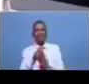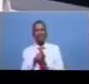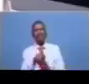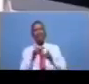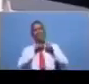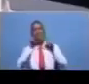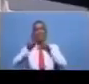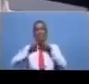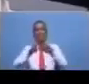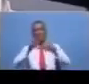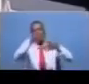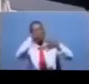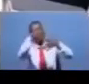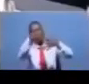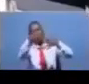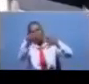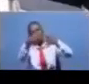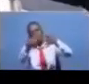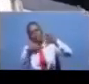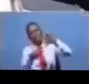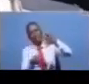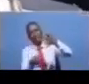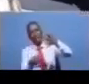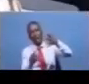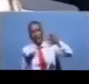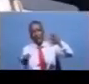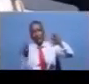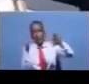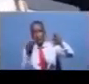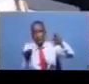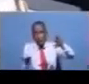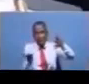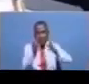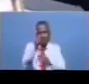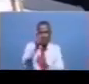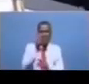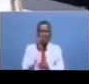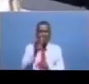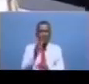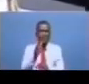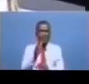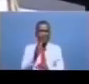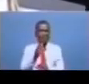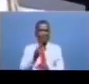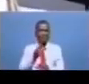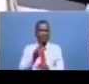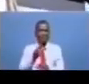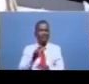433, 533, different figures. And contrary to what she herself has stated in that